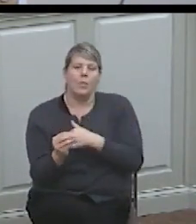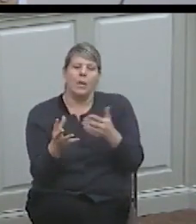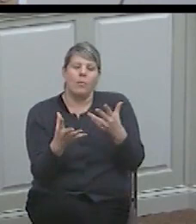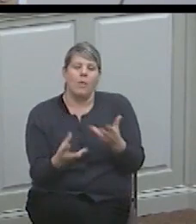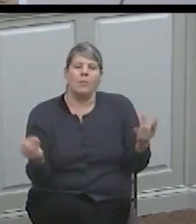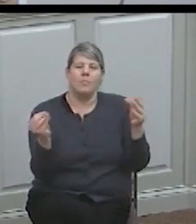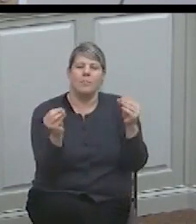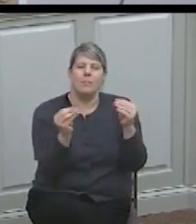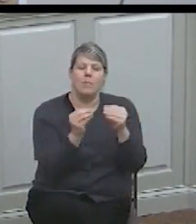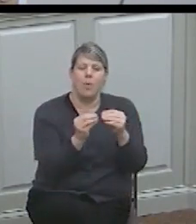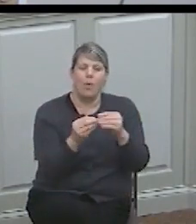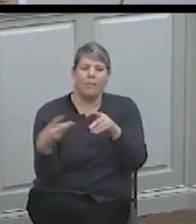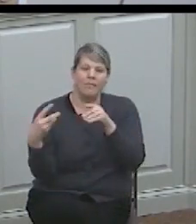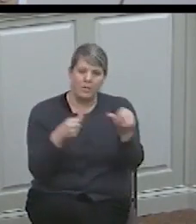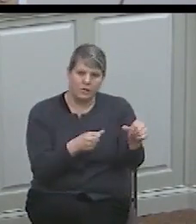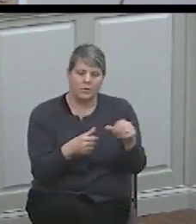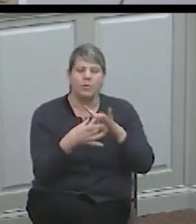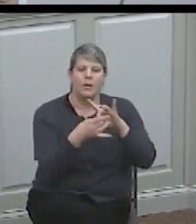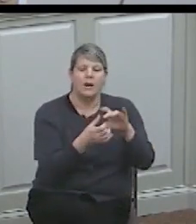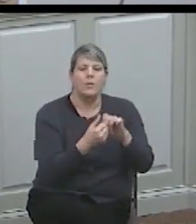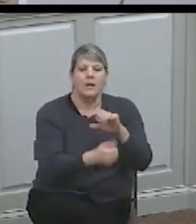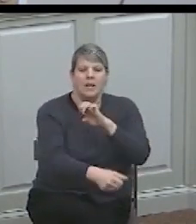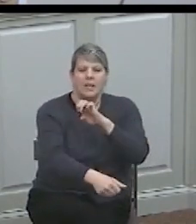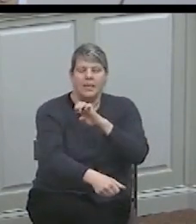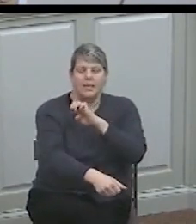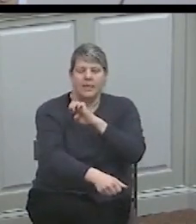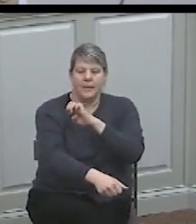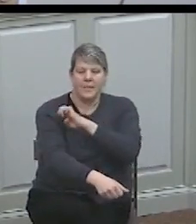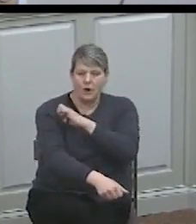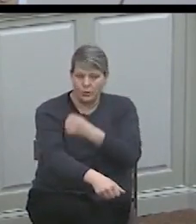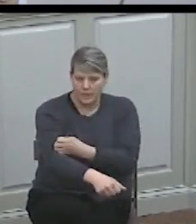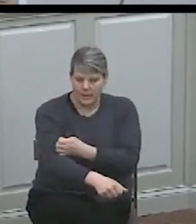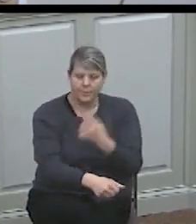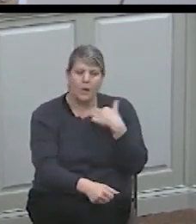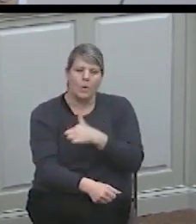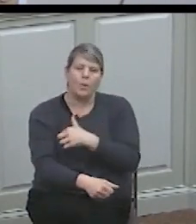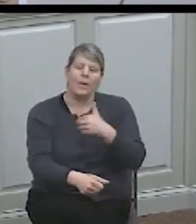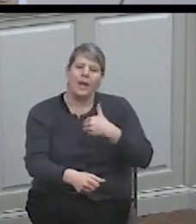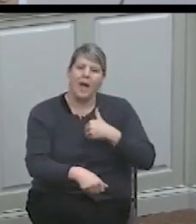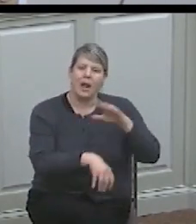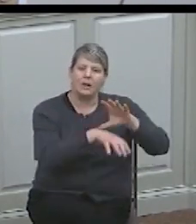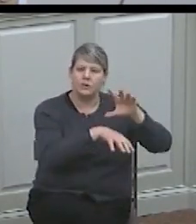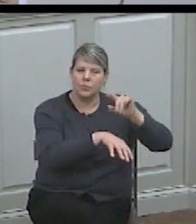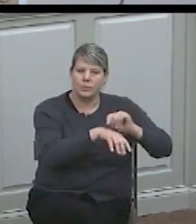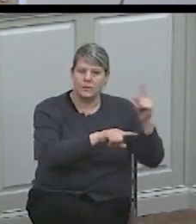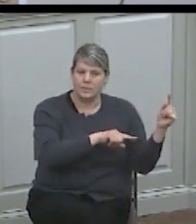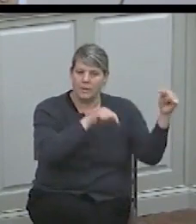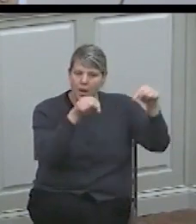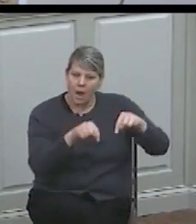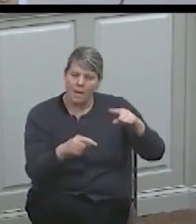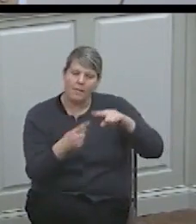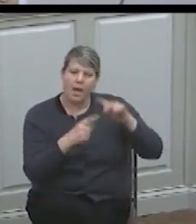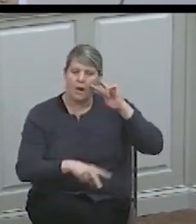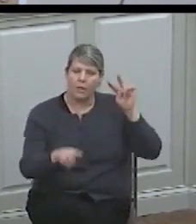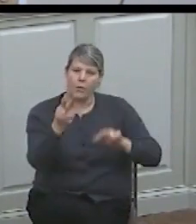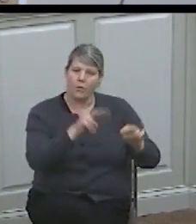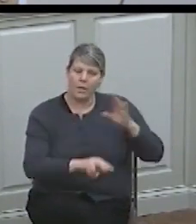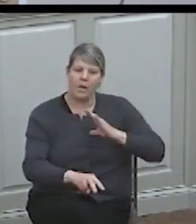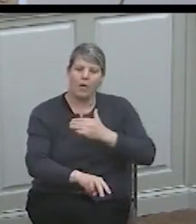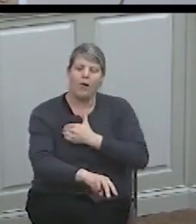year or longer a contractor come in and look at the energy usage and cost of all our